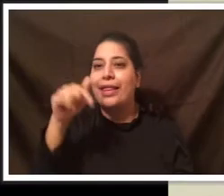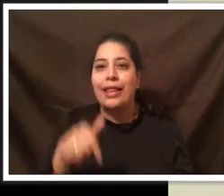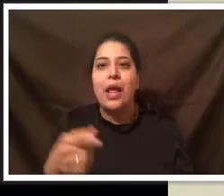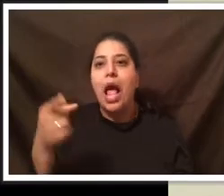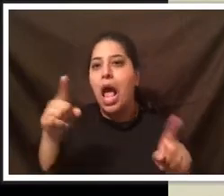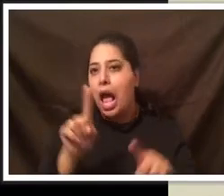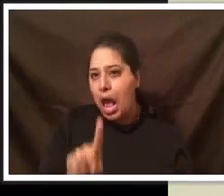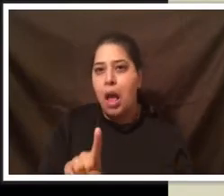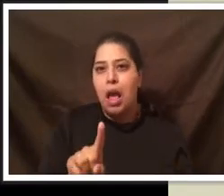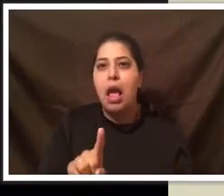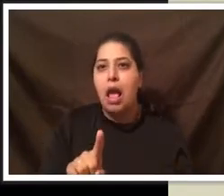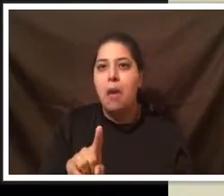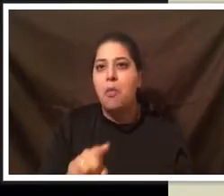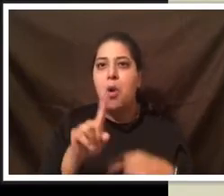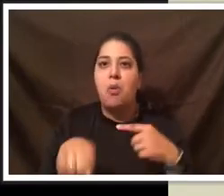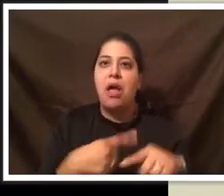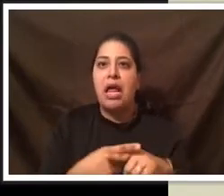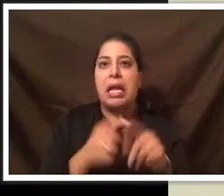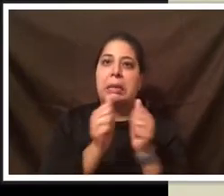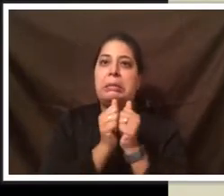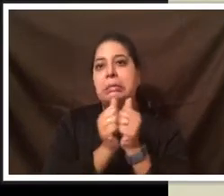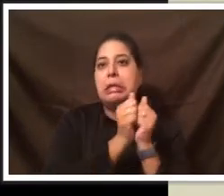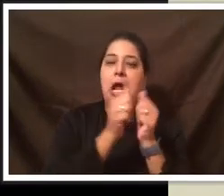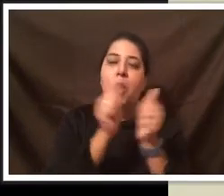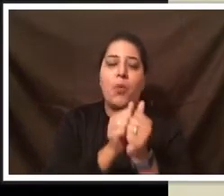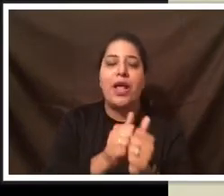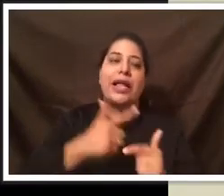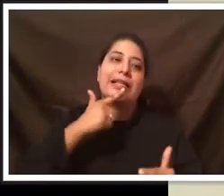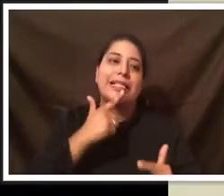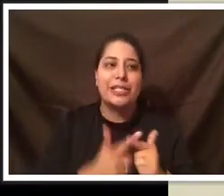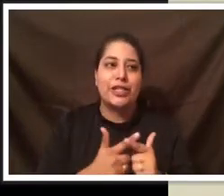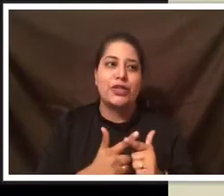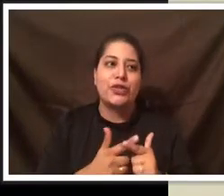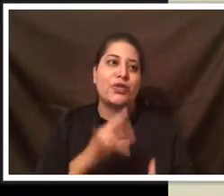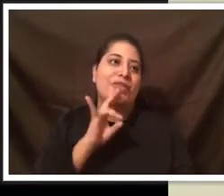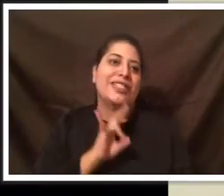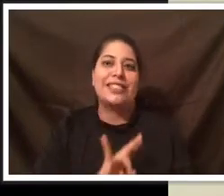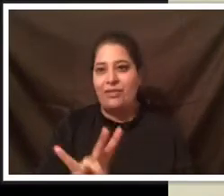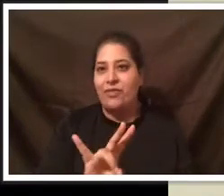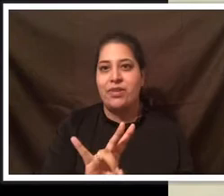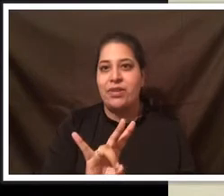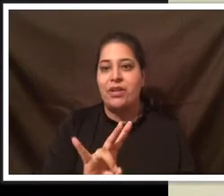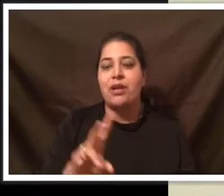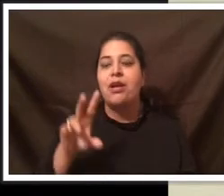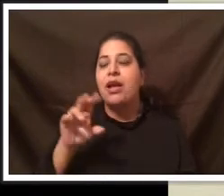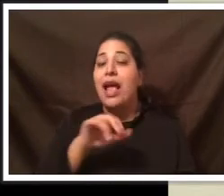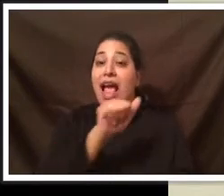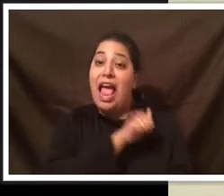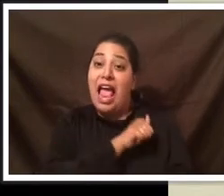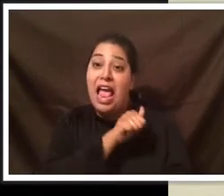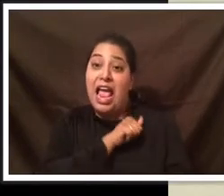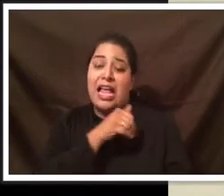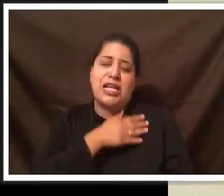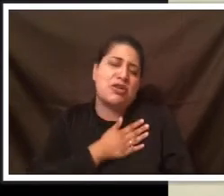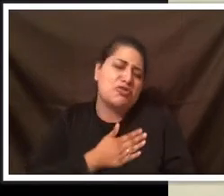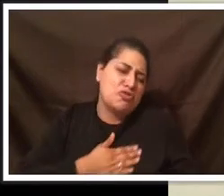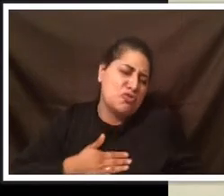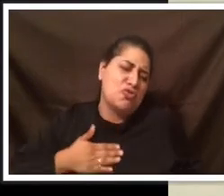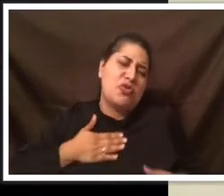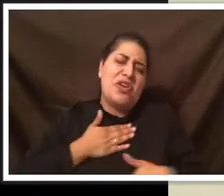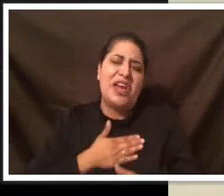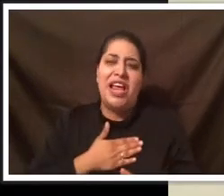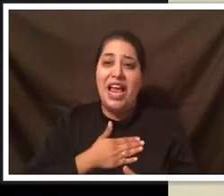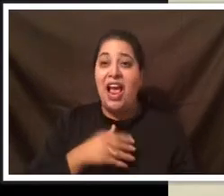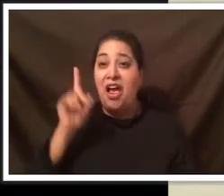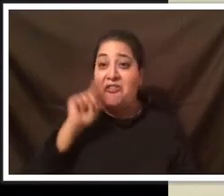time with his 7-year-old sister. Annie loved pretend stuff, but Jack was 8.5.